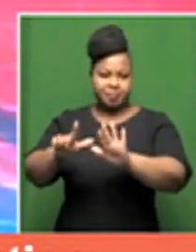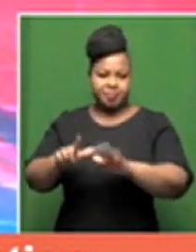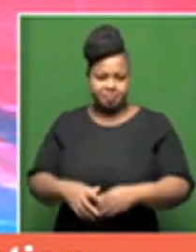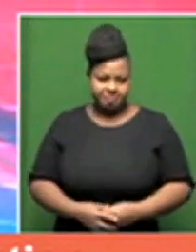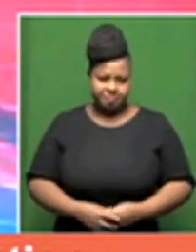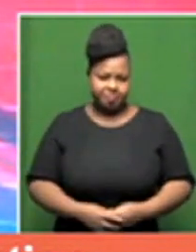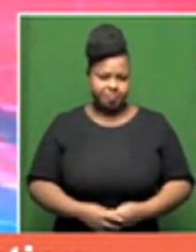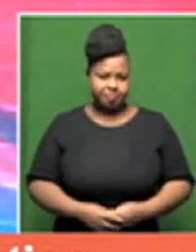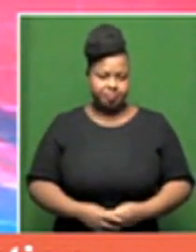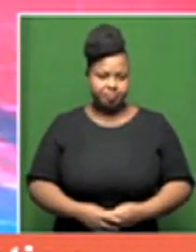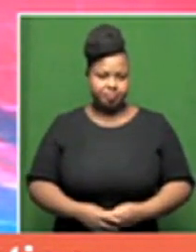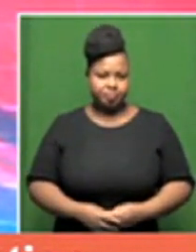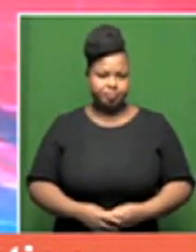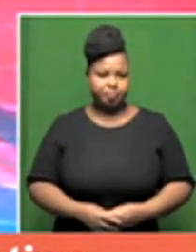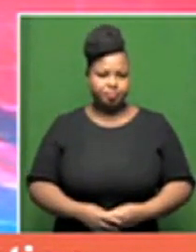5877.